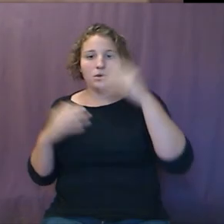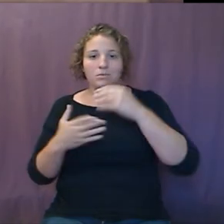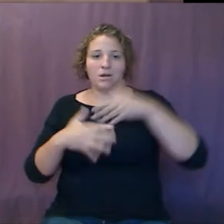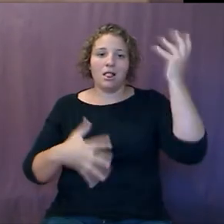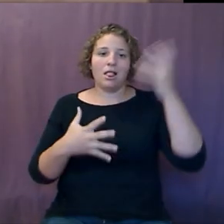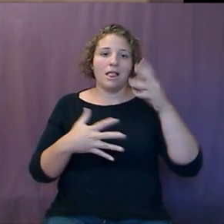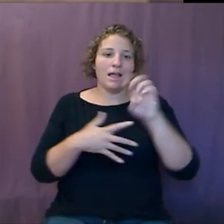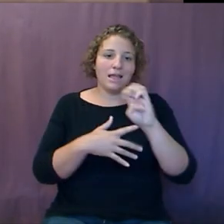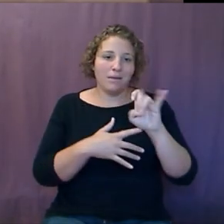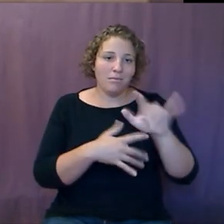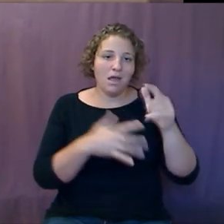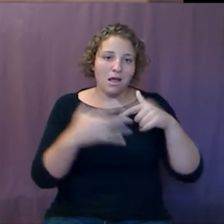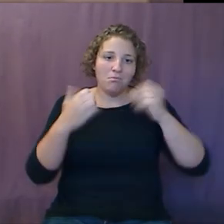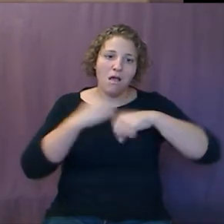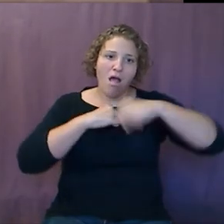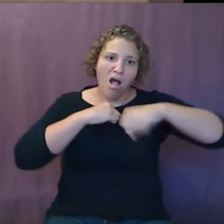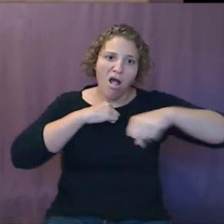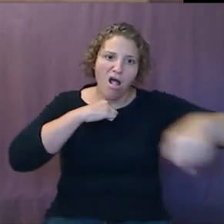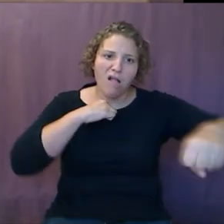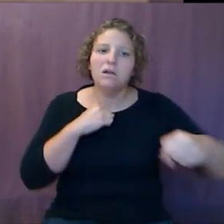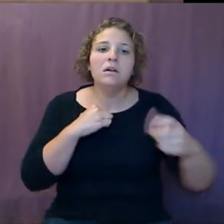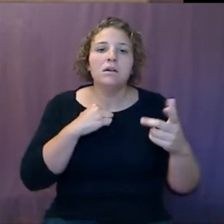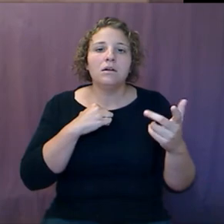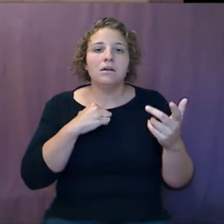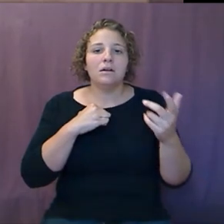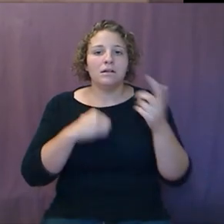attention you should be and wow